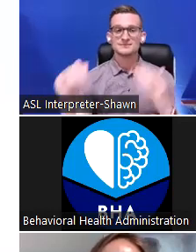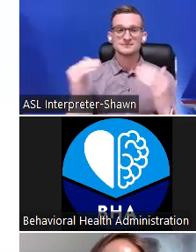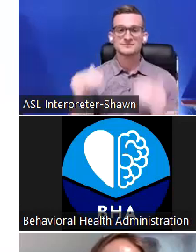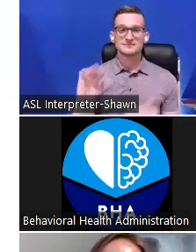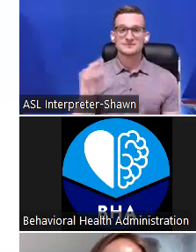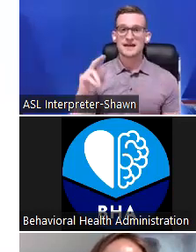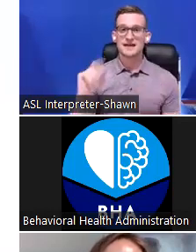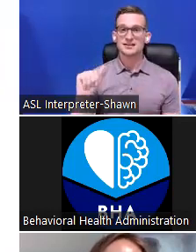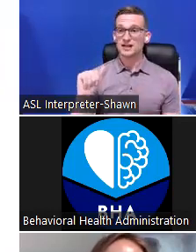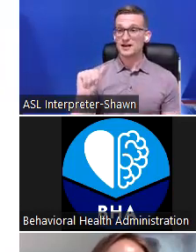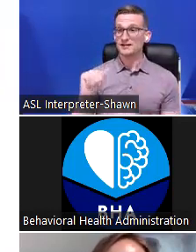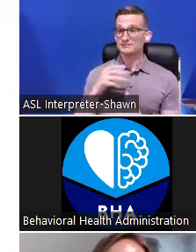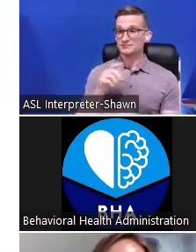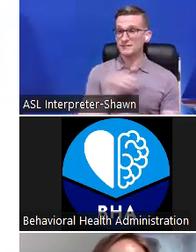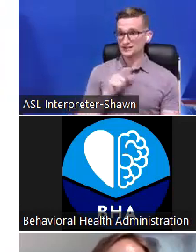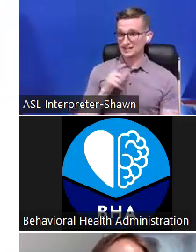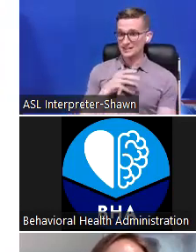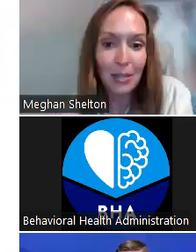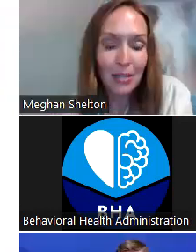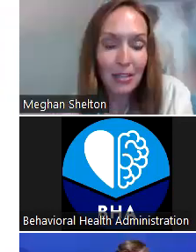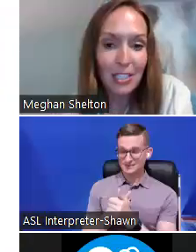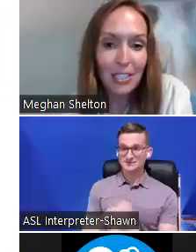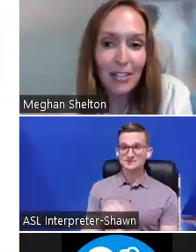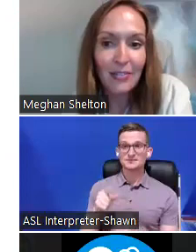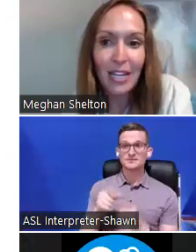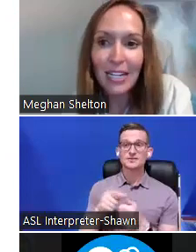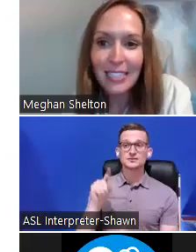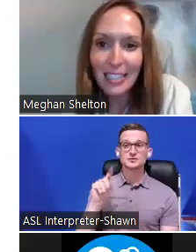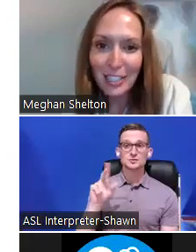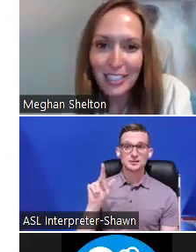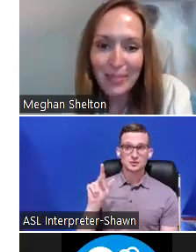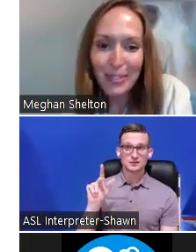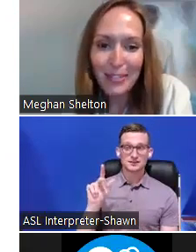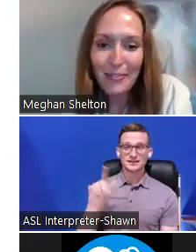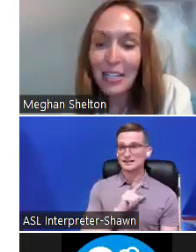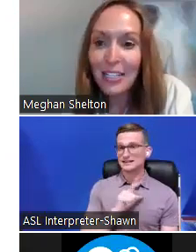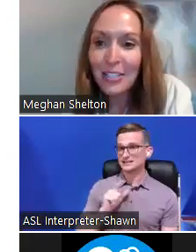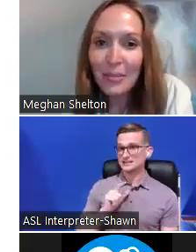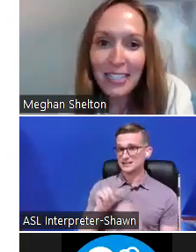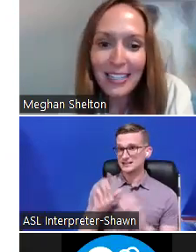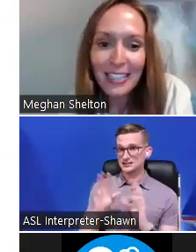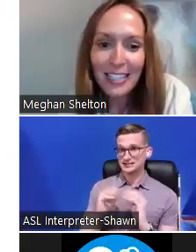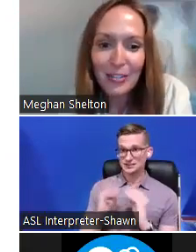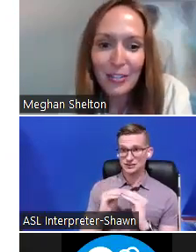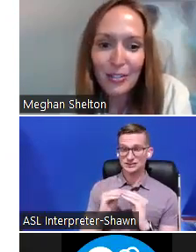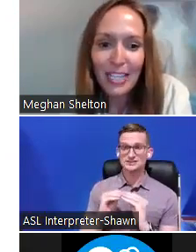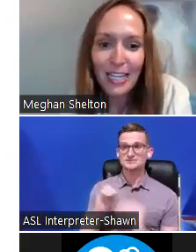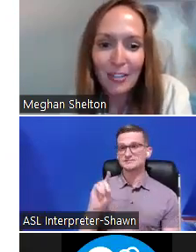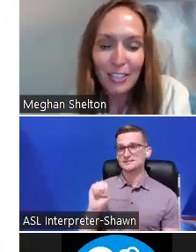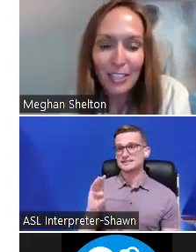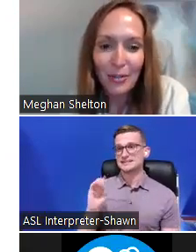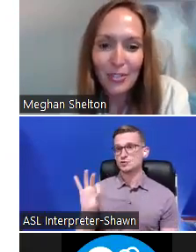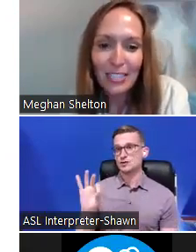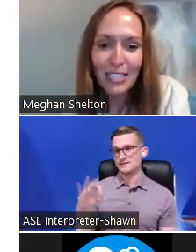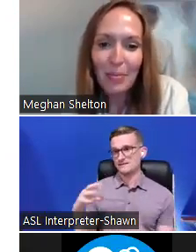The first one is the 2023 legislative session debrief. So I'm excited to introduce